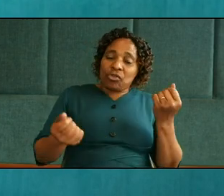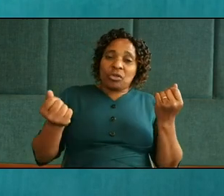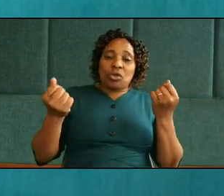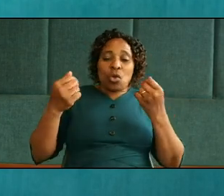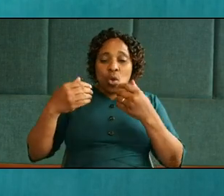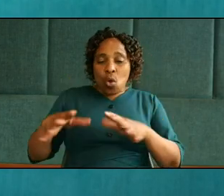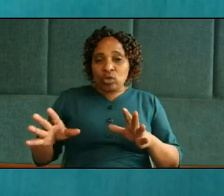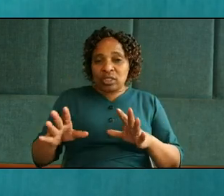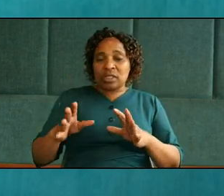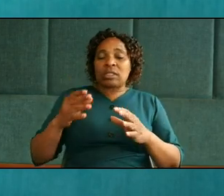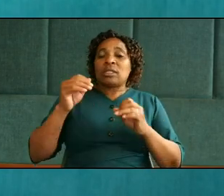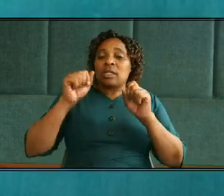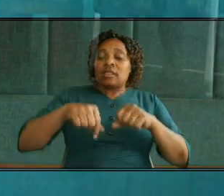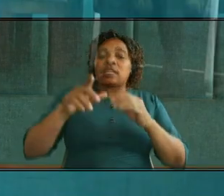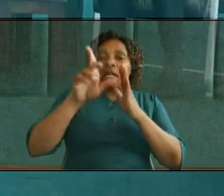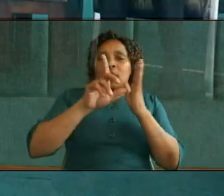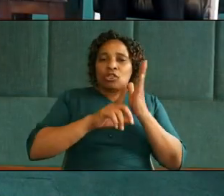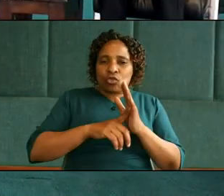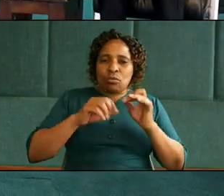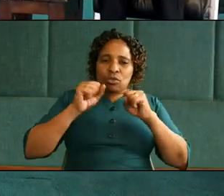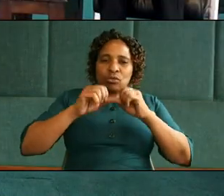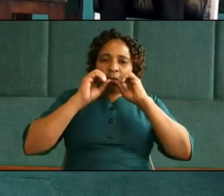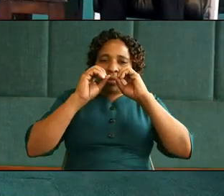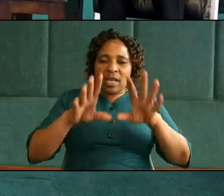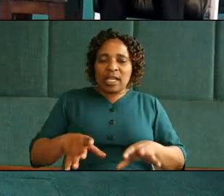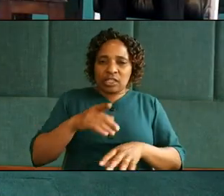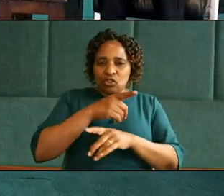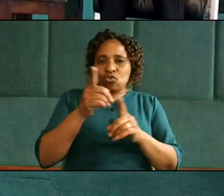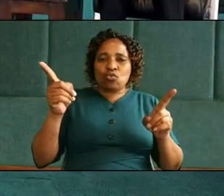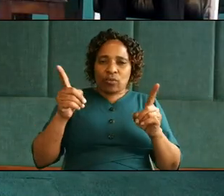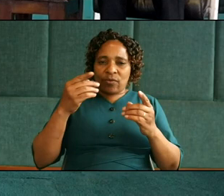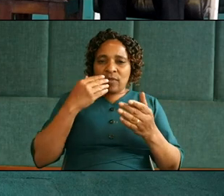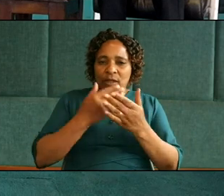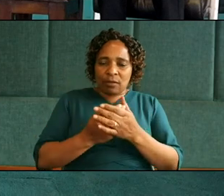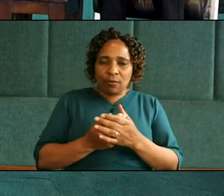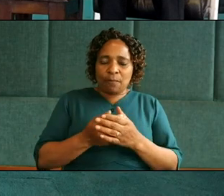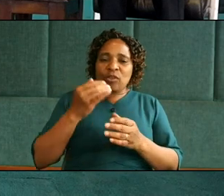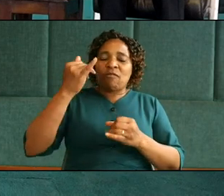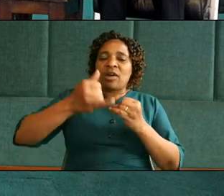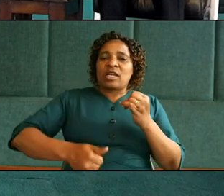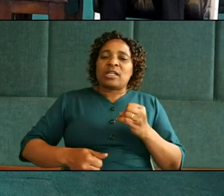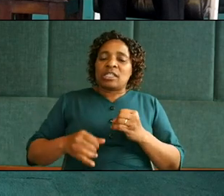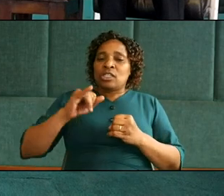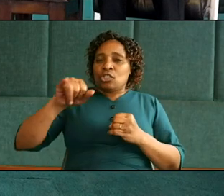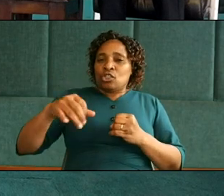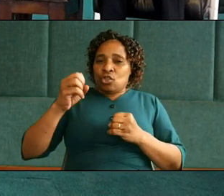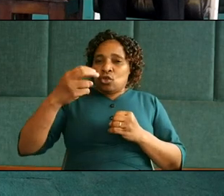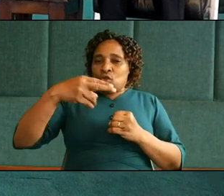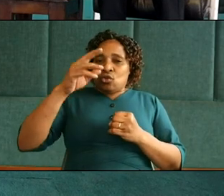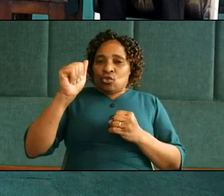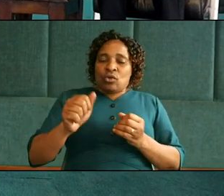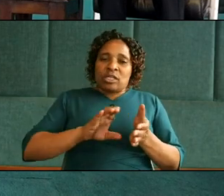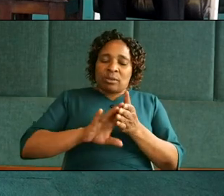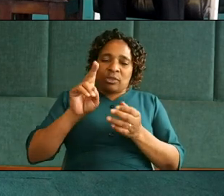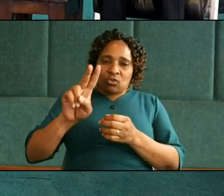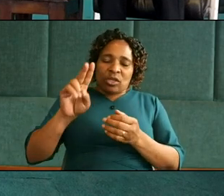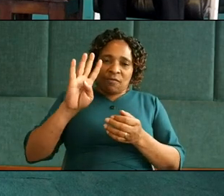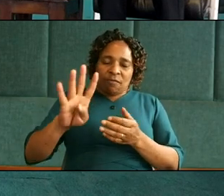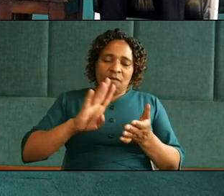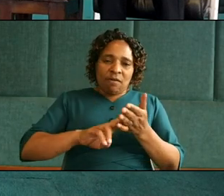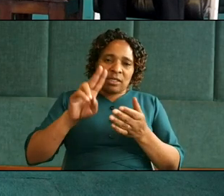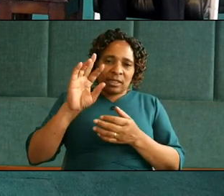that the lesson will bless you as you go through it. Thank you. Amen. Finally, in Joshua chapter 24, verse